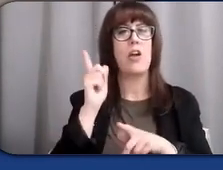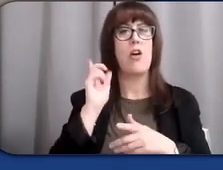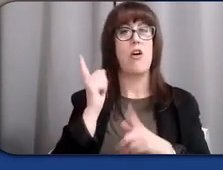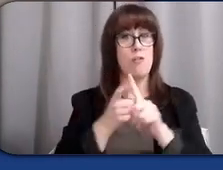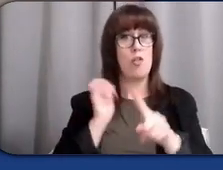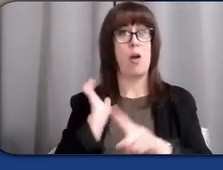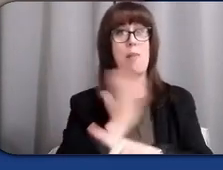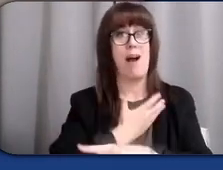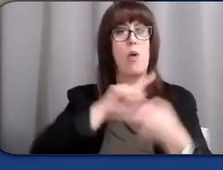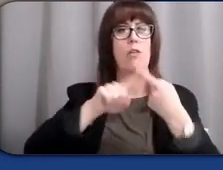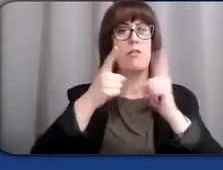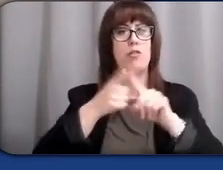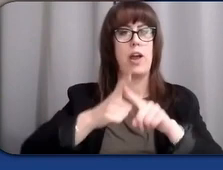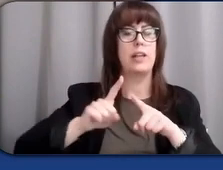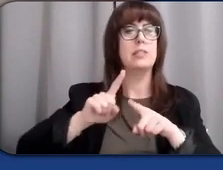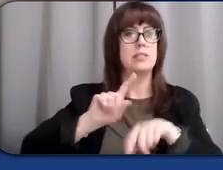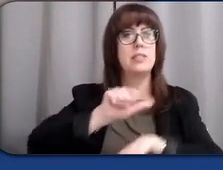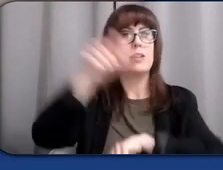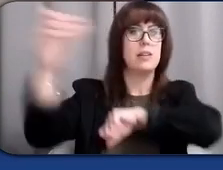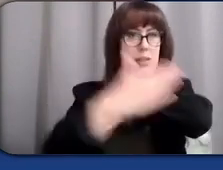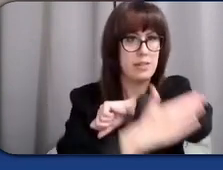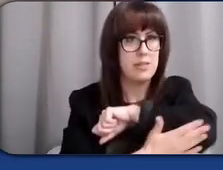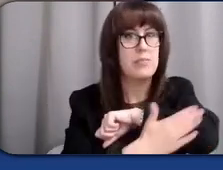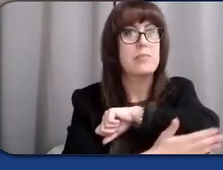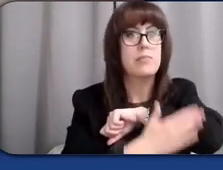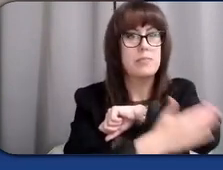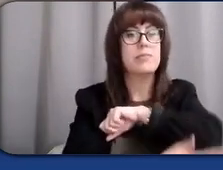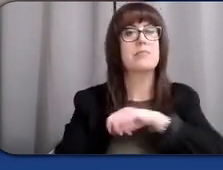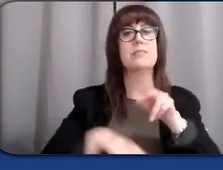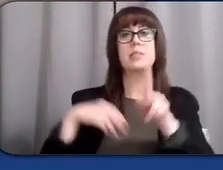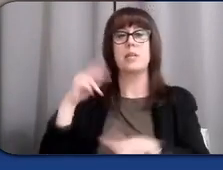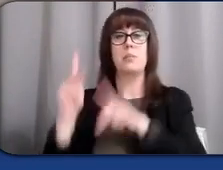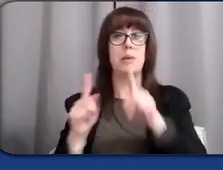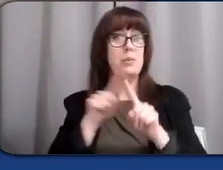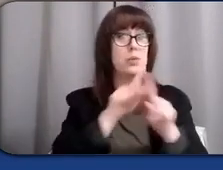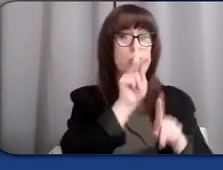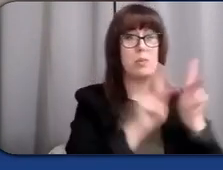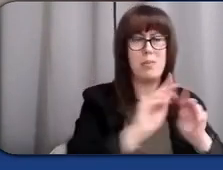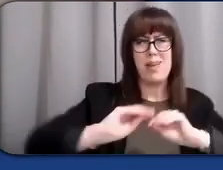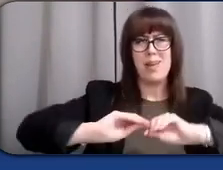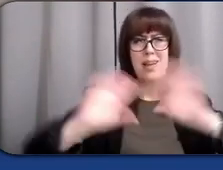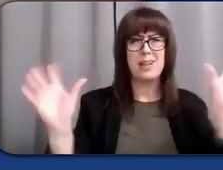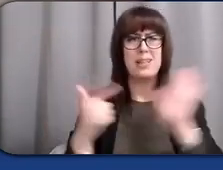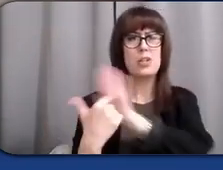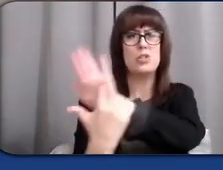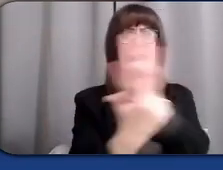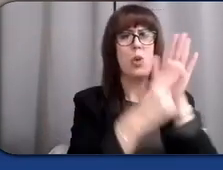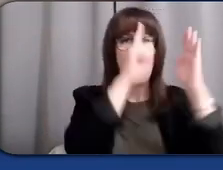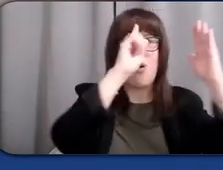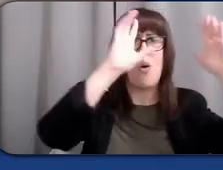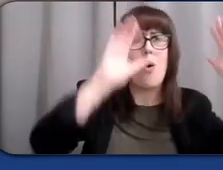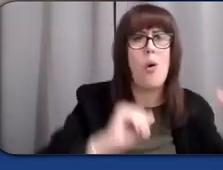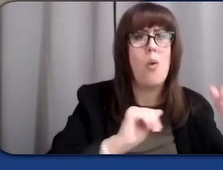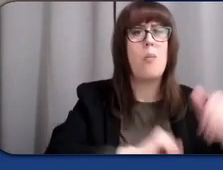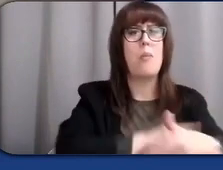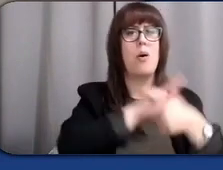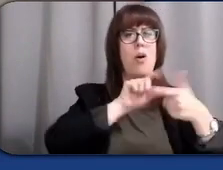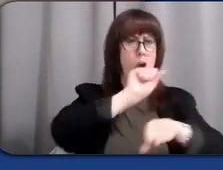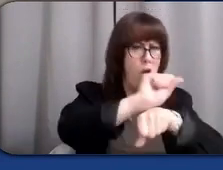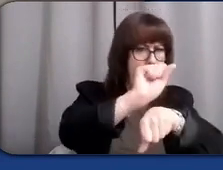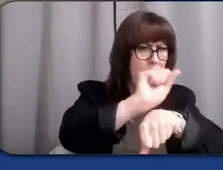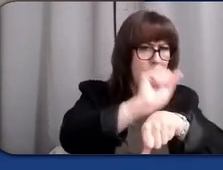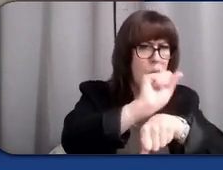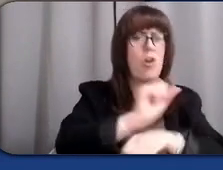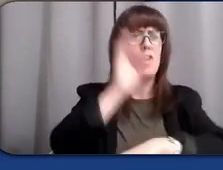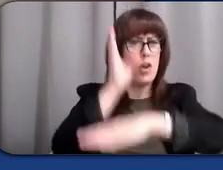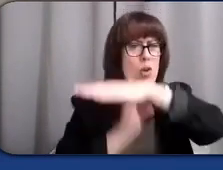overseas. These are people-to-people projects we heard about today are a clear demonstration of hope, of hard work, of